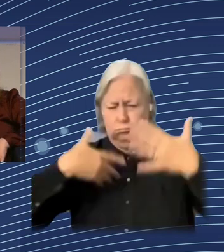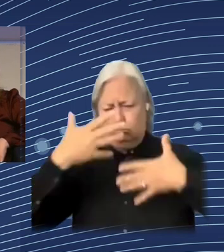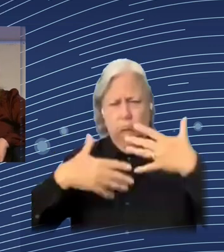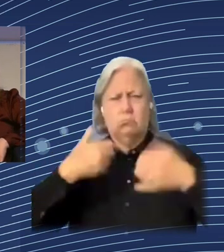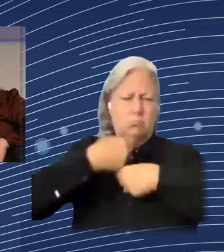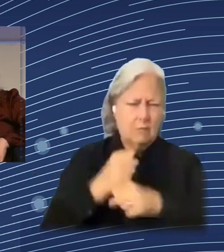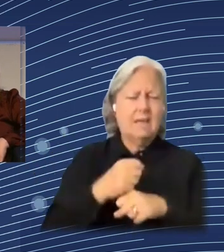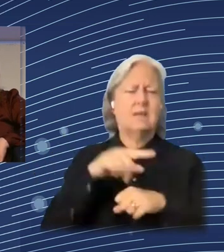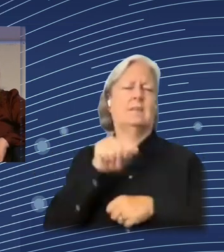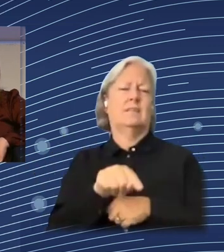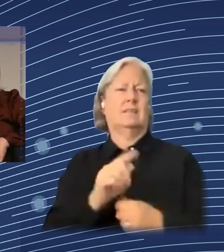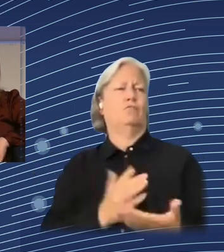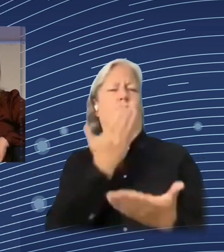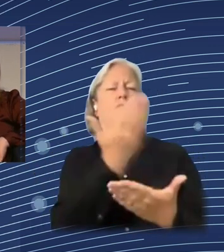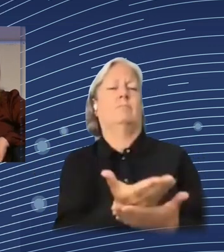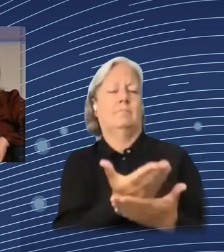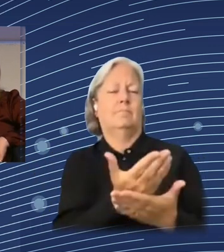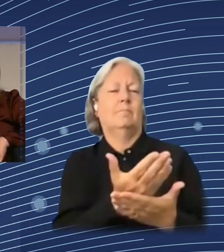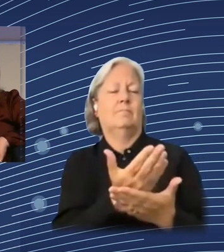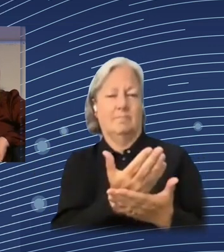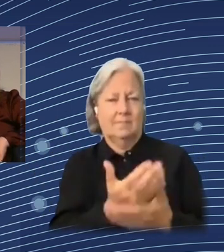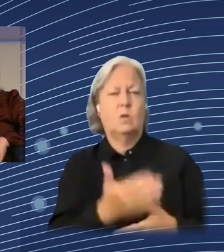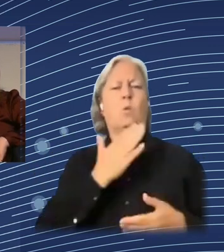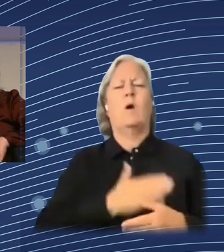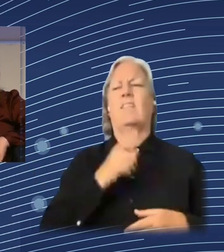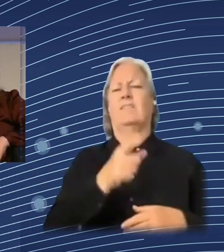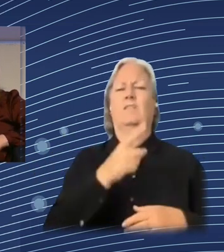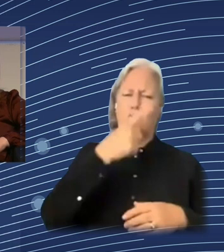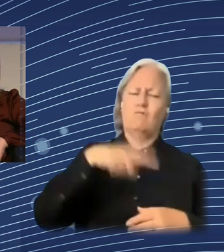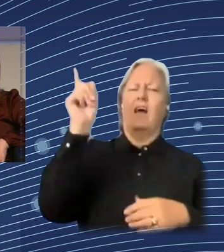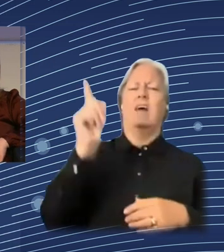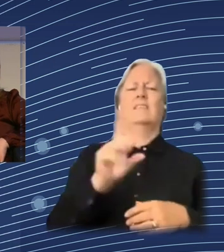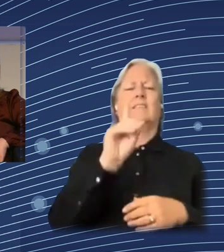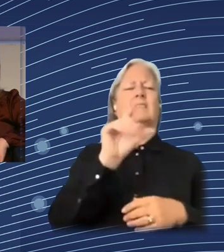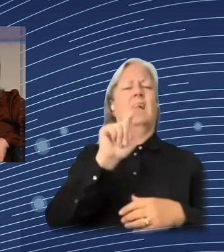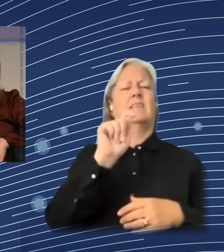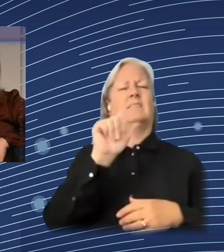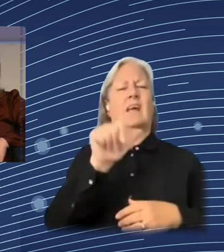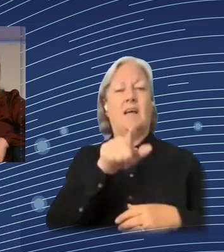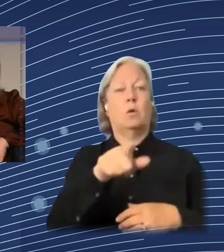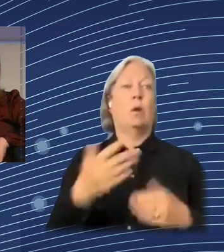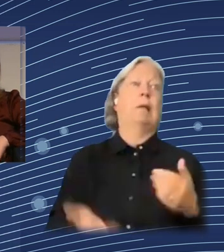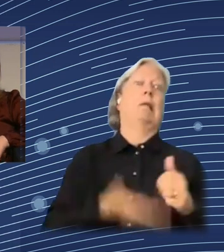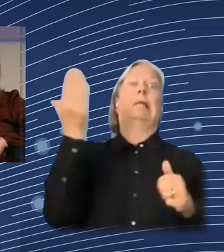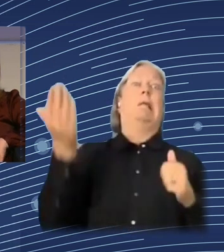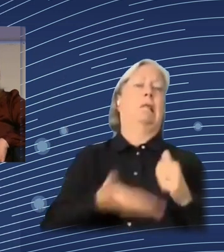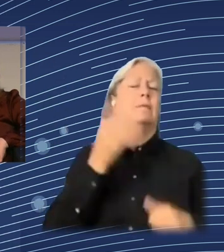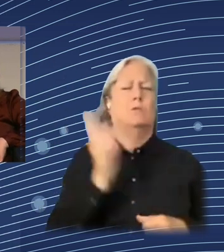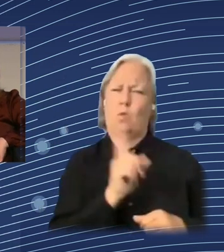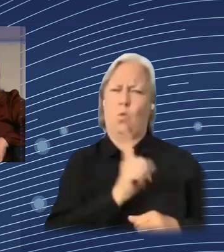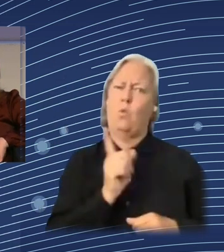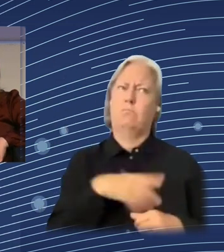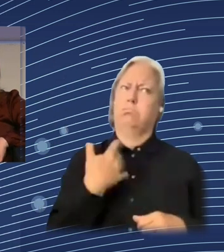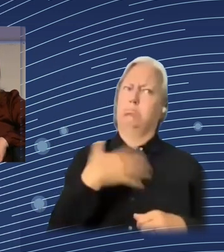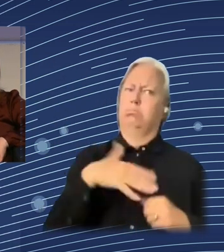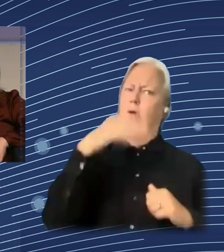I know that finding the right data for innovation is a challenge, and I think that this kind of data sets are a